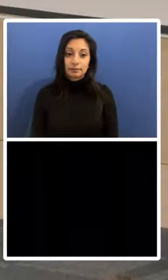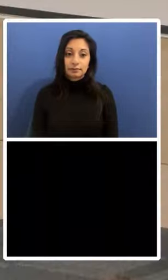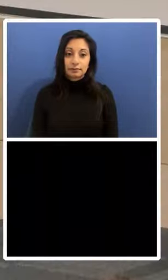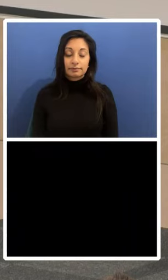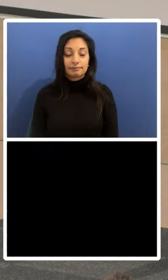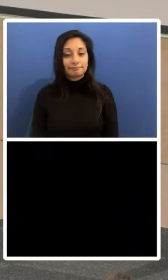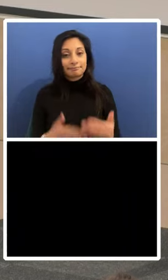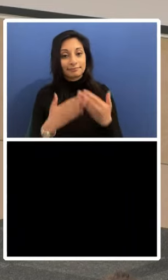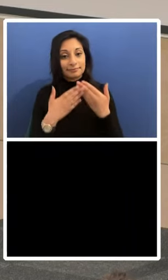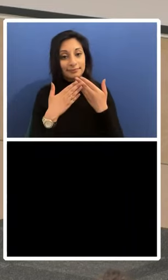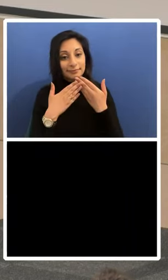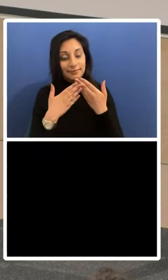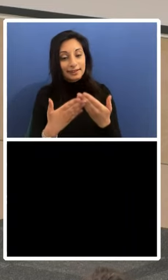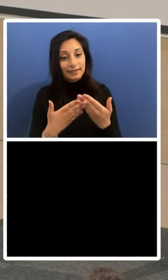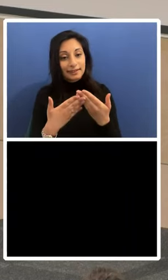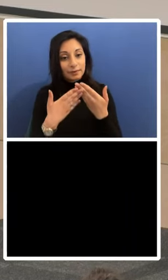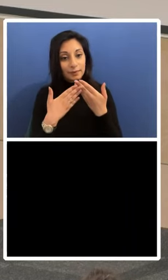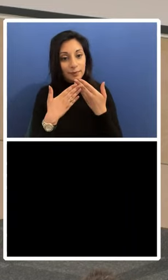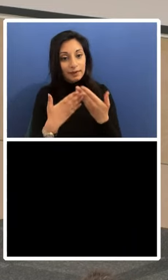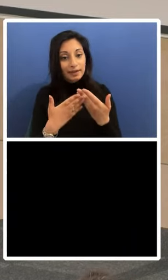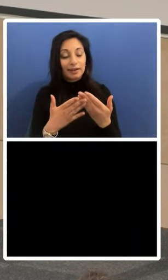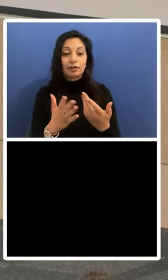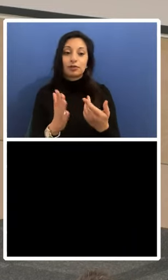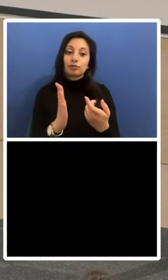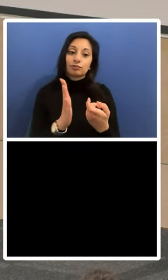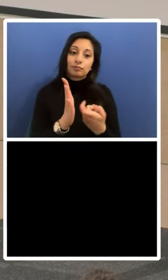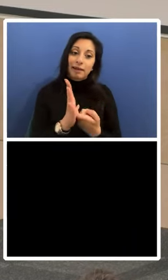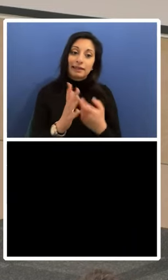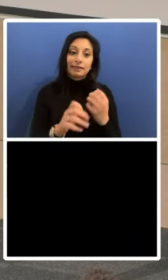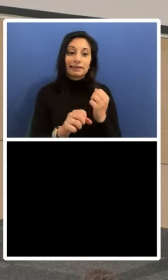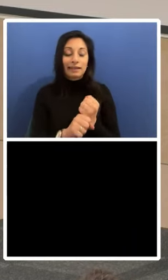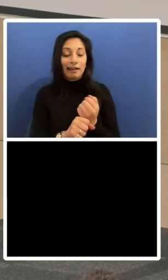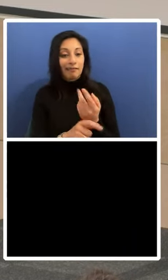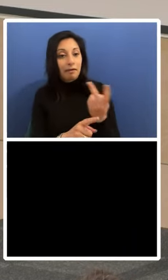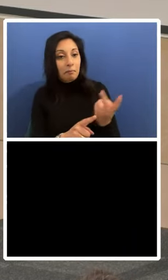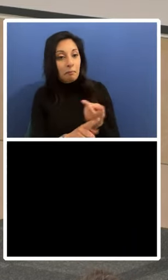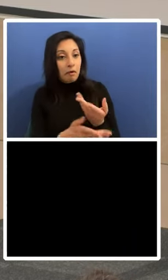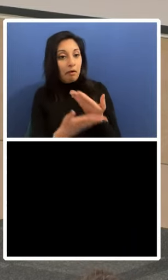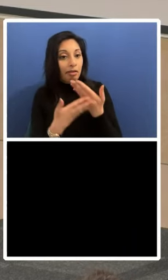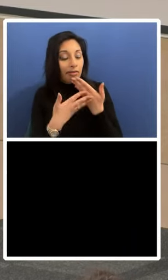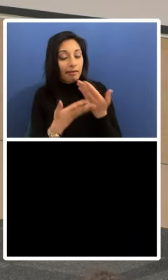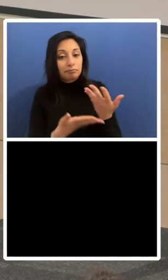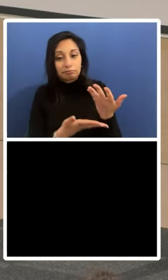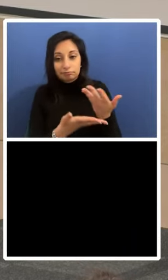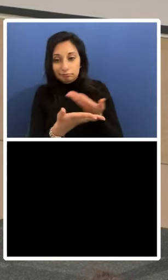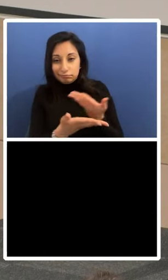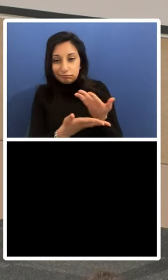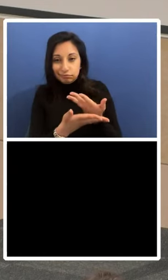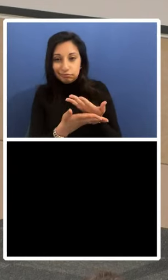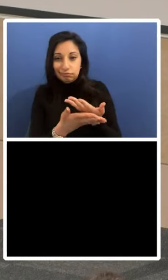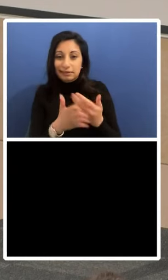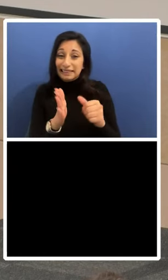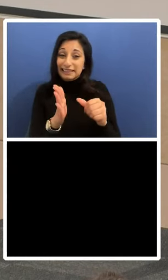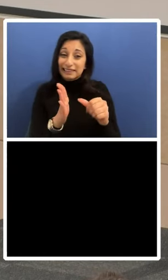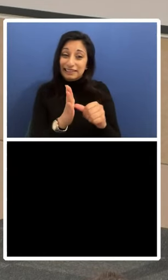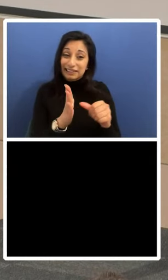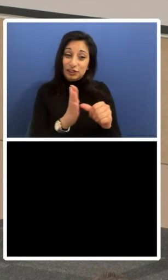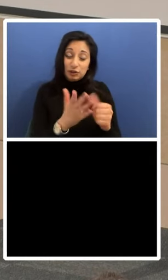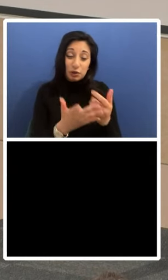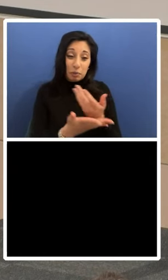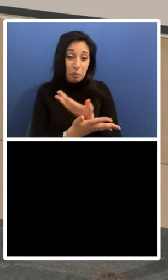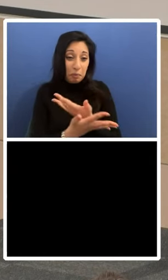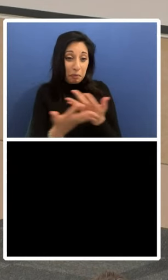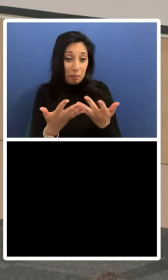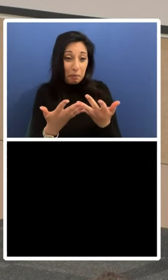Thanks very much, Bex and Gary, for that fantastic conversation. Lots of issues, I'm sure many, many questions. And we're going to have